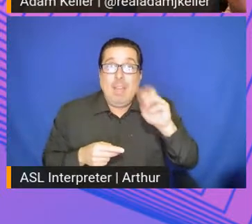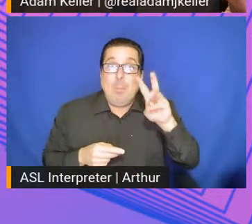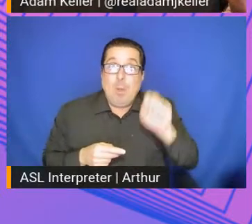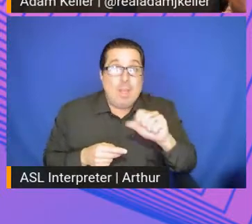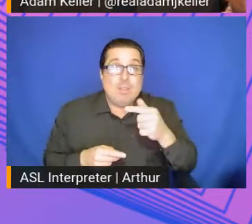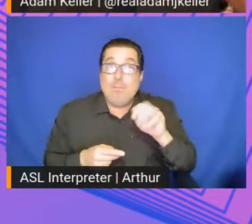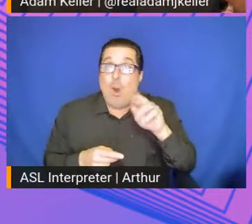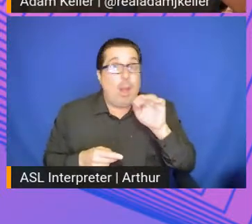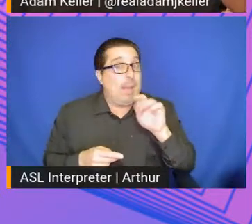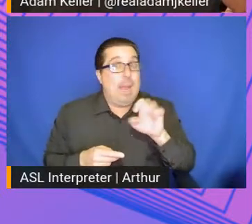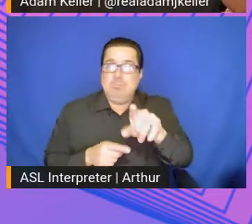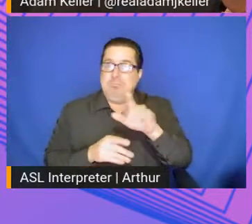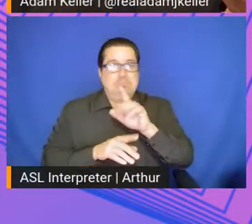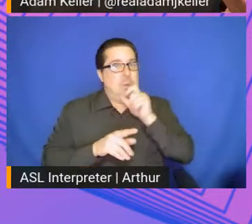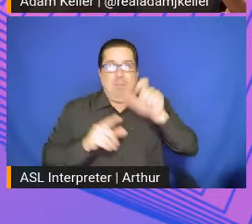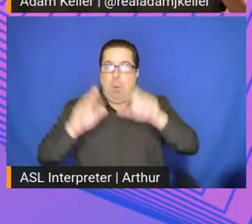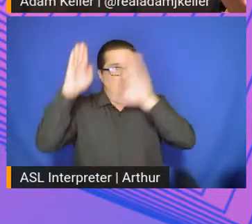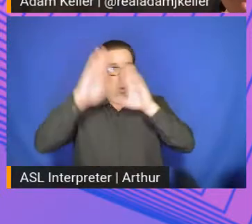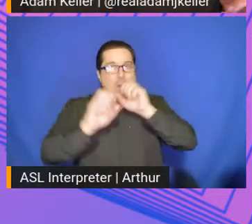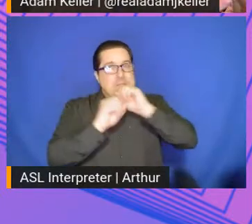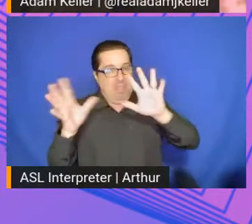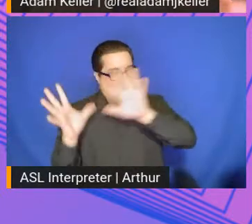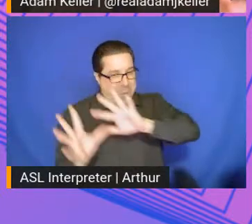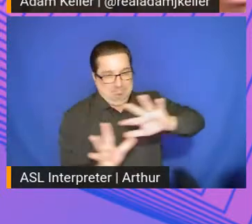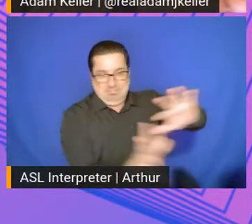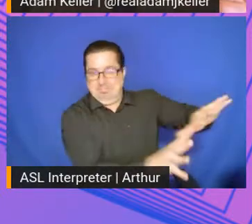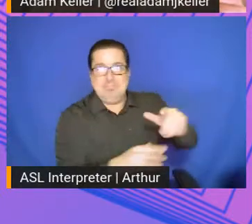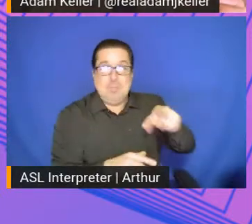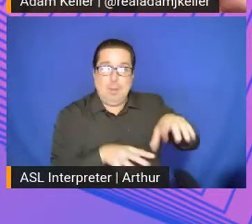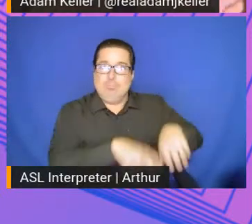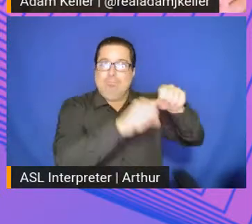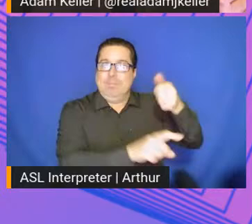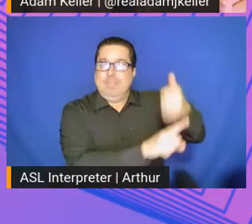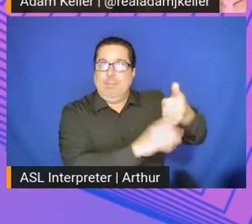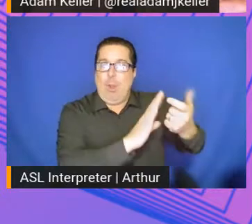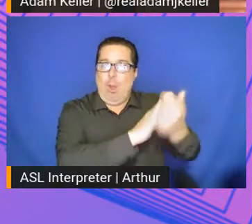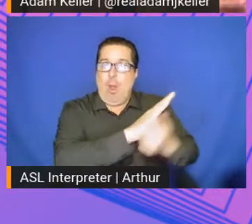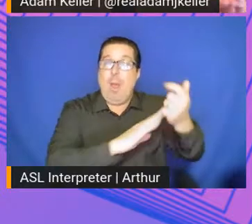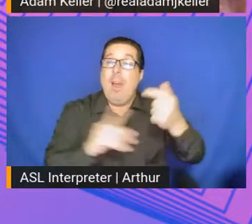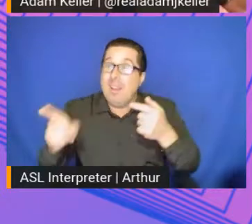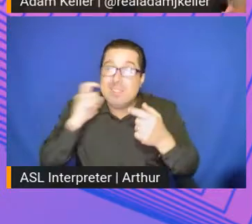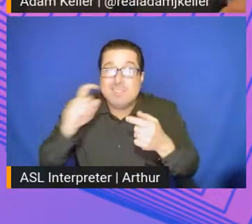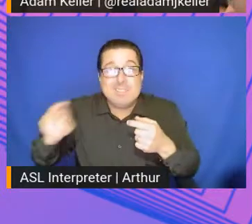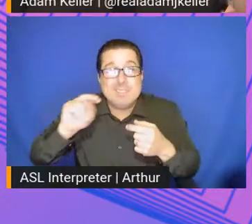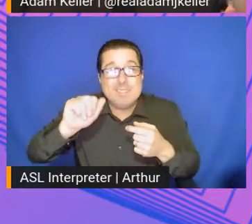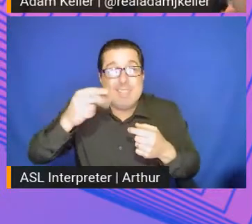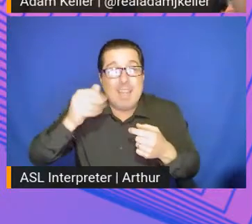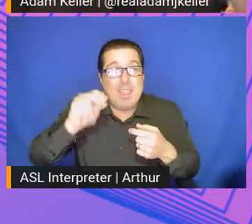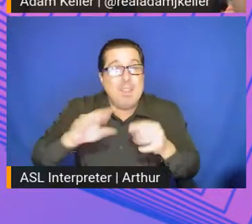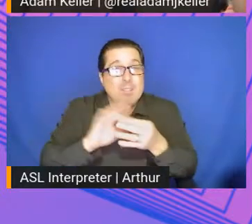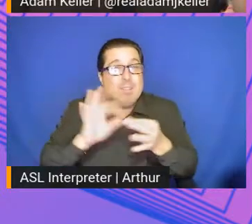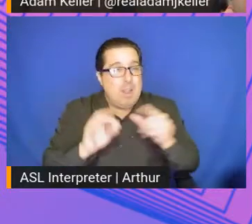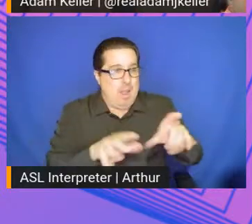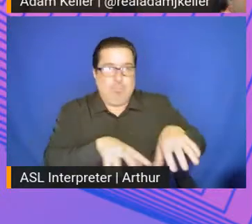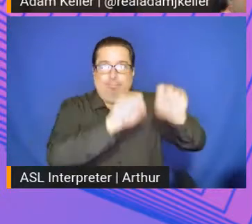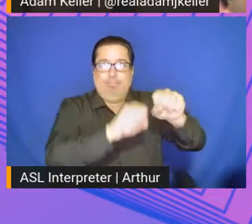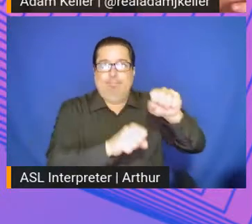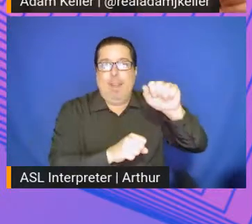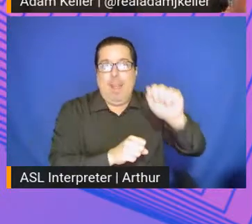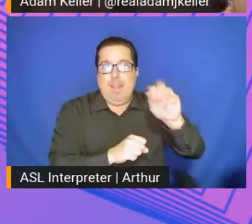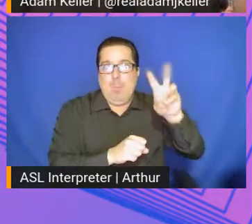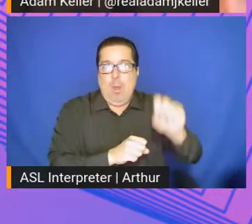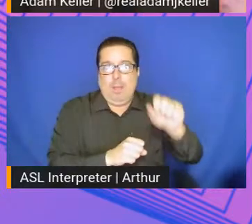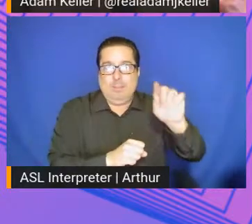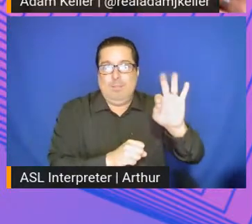because the underlying host, that micro VM that Nathan was talking about earlier, is fully managed by AWS. So that